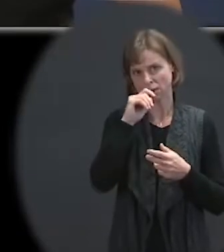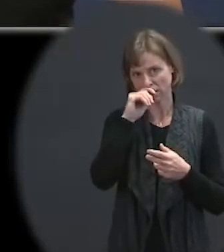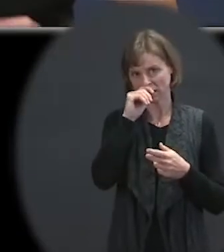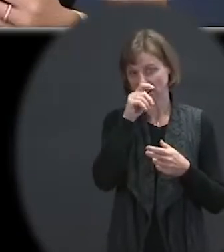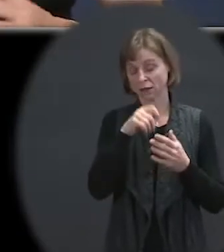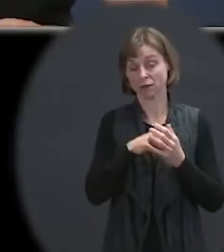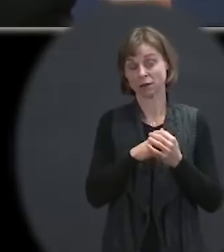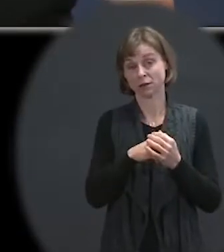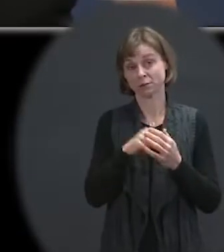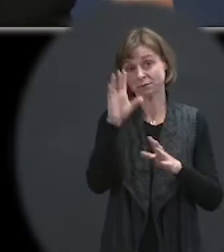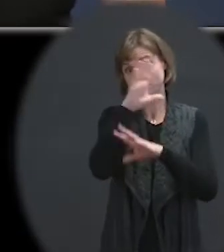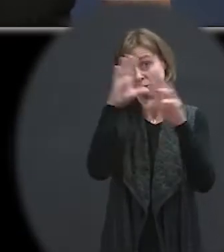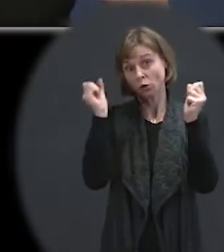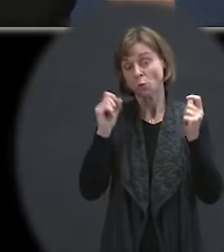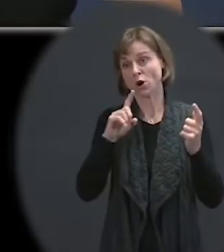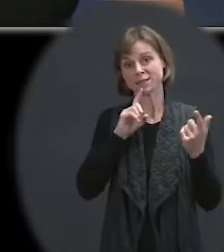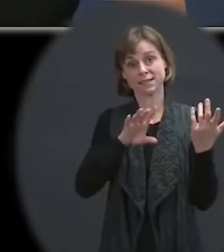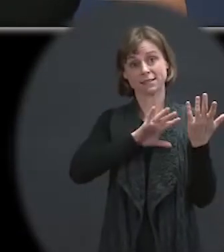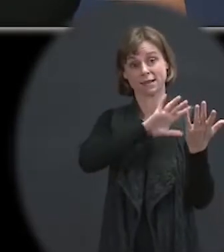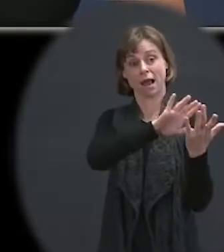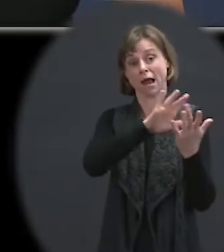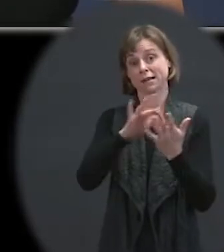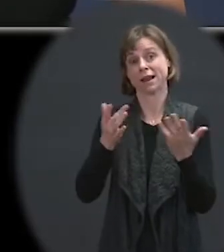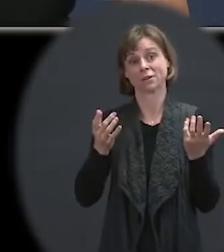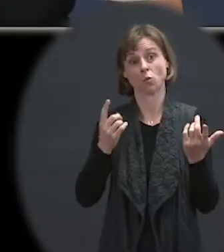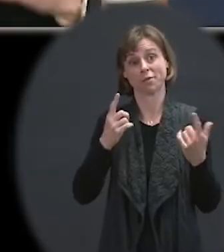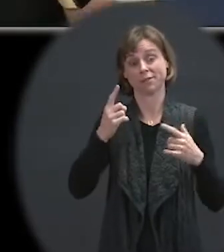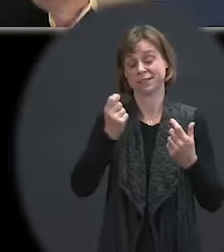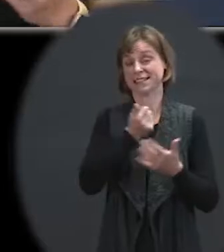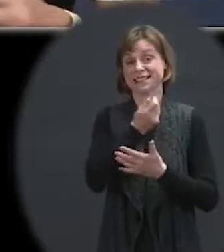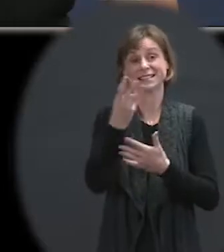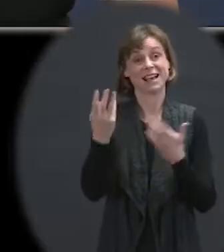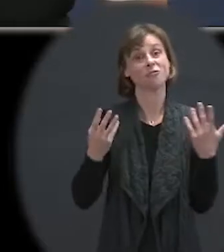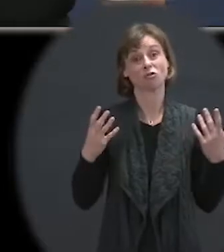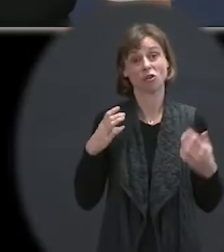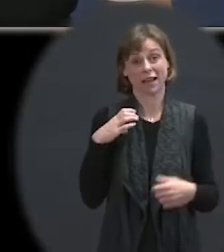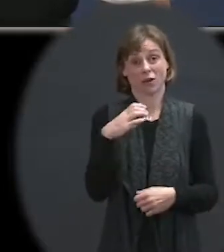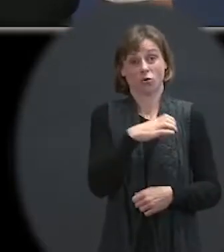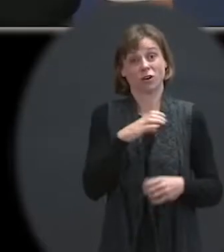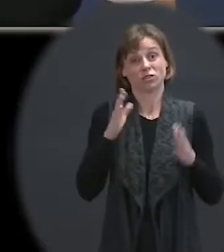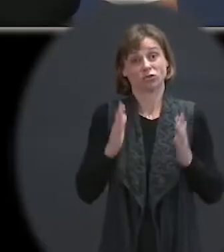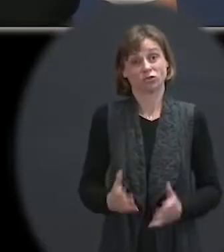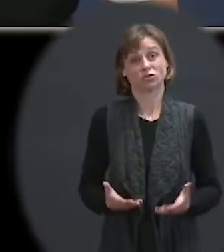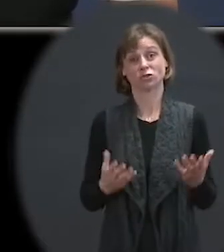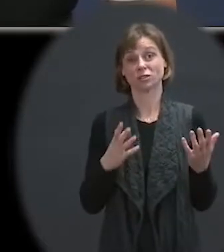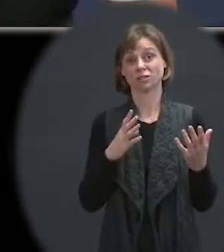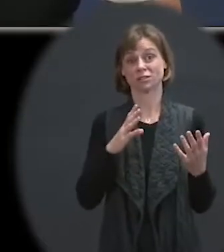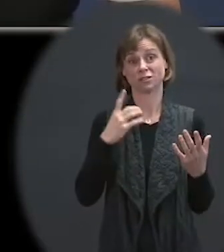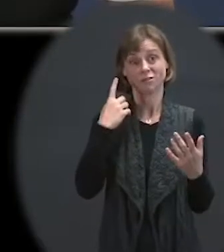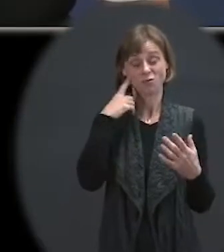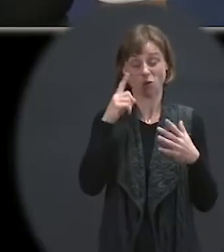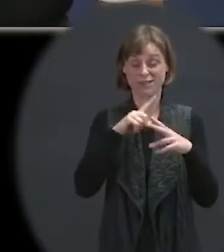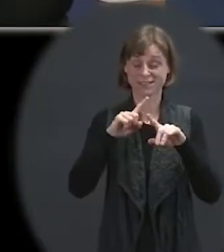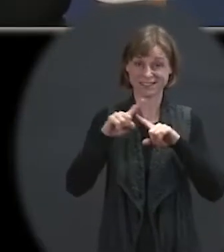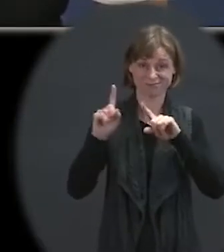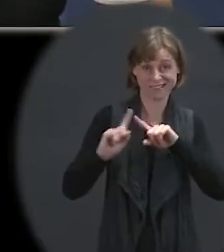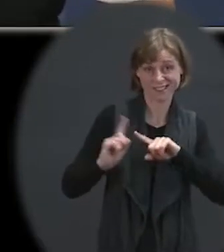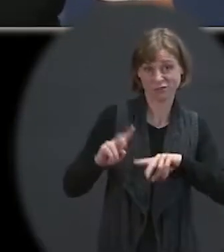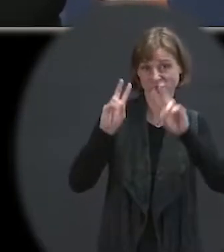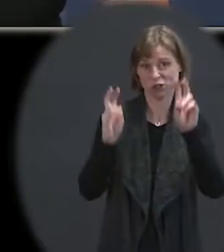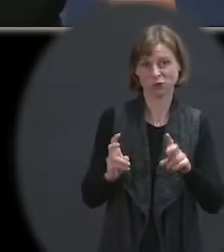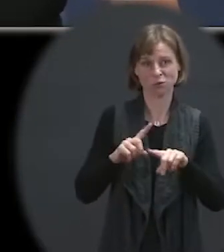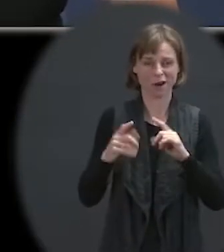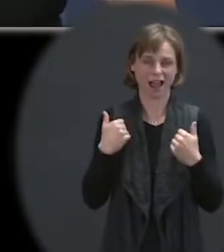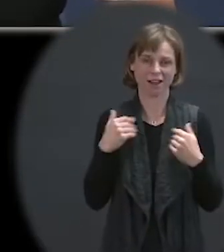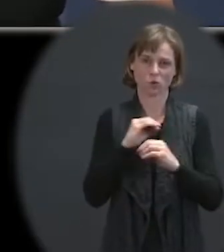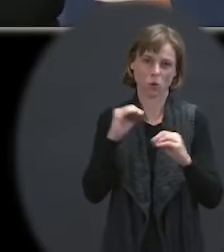The president is in touch with a range of members of Congress about issues ranging from the American Rescue Plan to his nominees. I don't have any other calls, though, to read